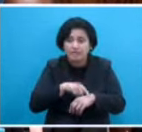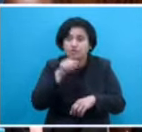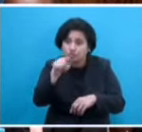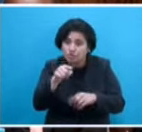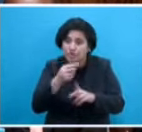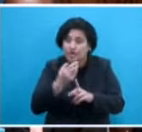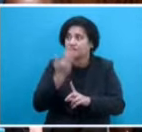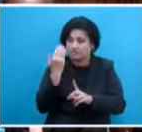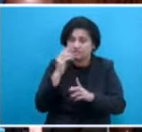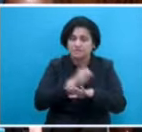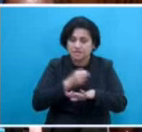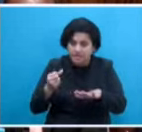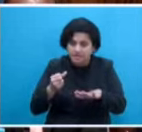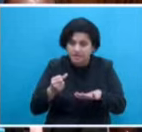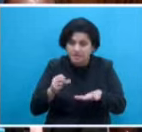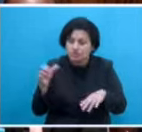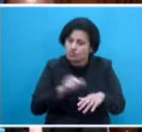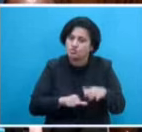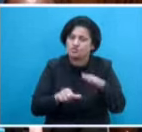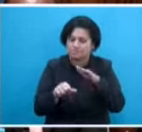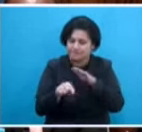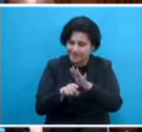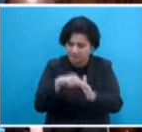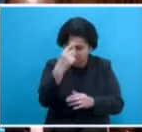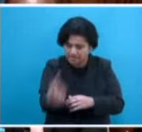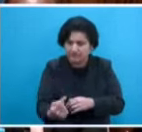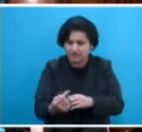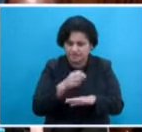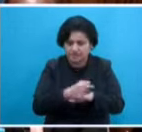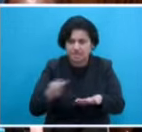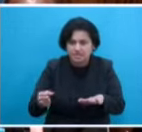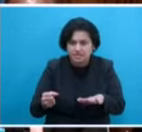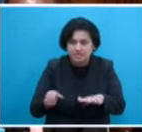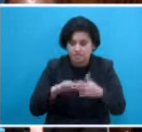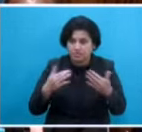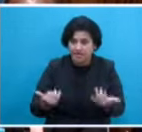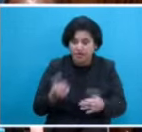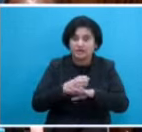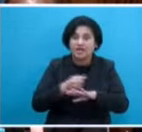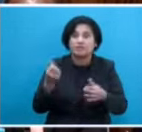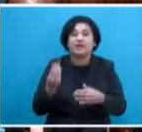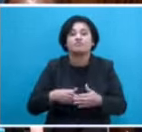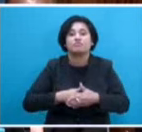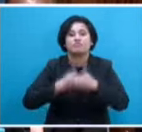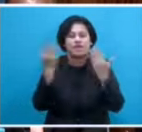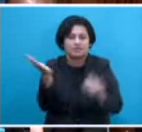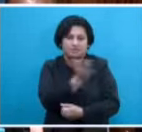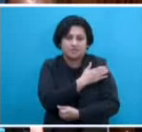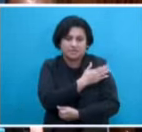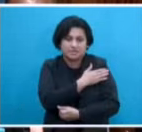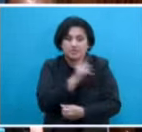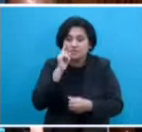government. Now the problem is that the government is desperately in financial trouble just from looking at all the